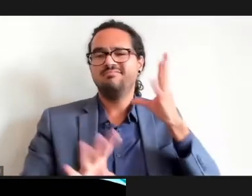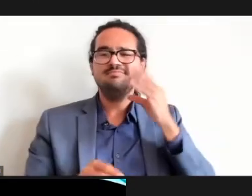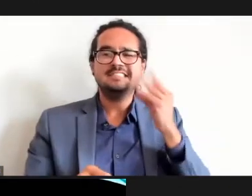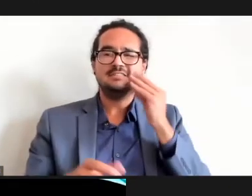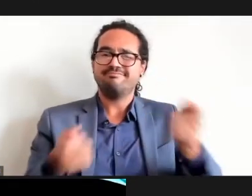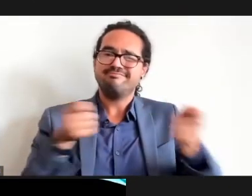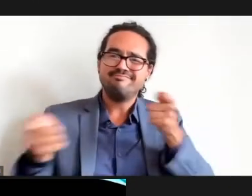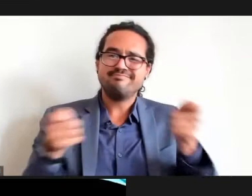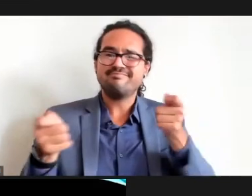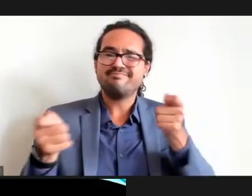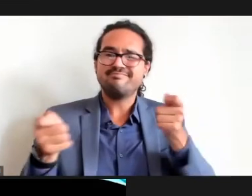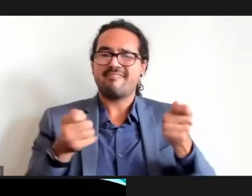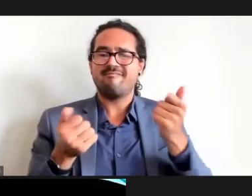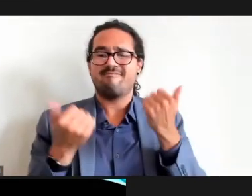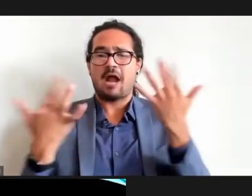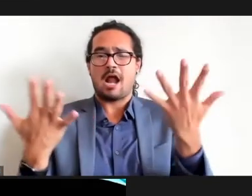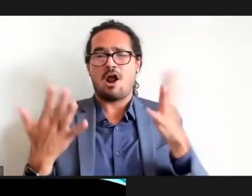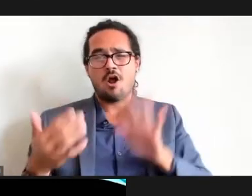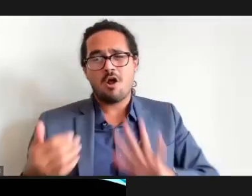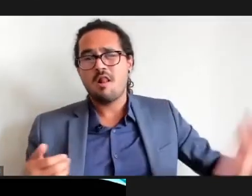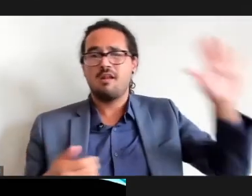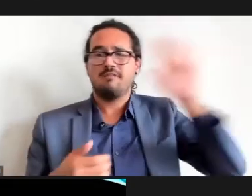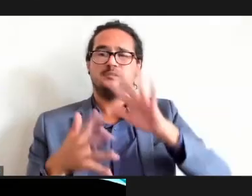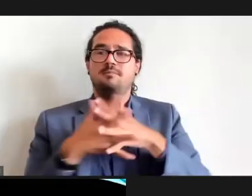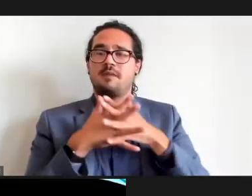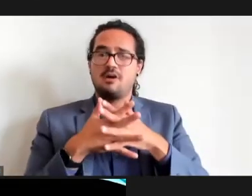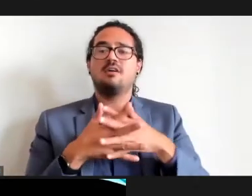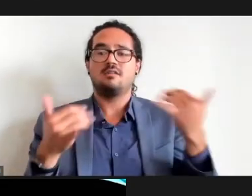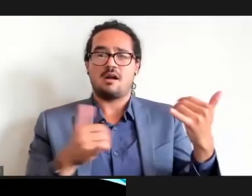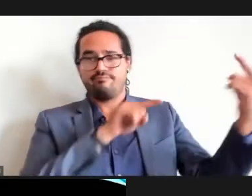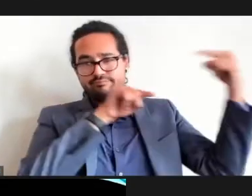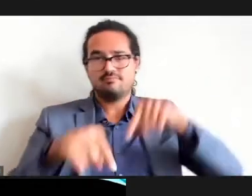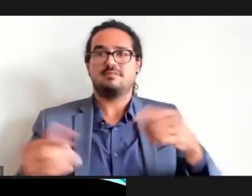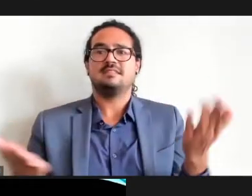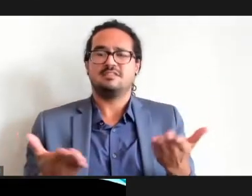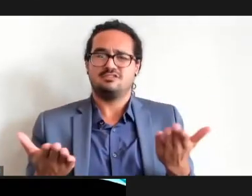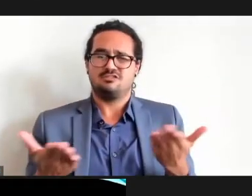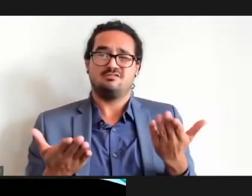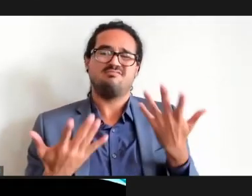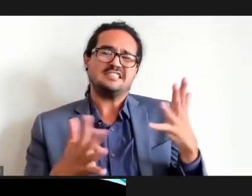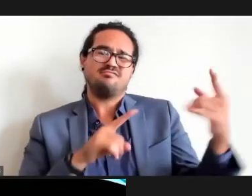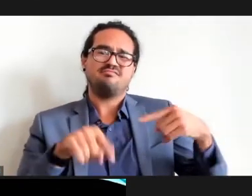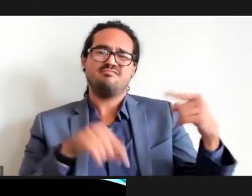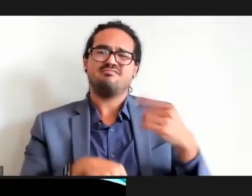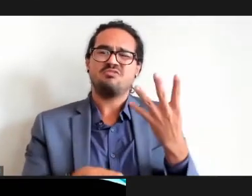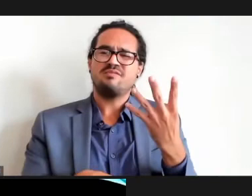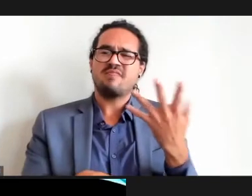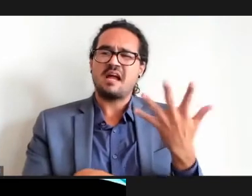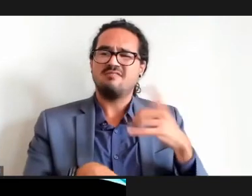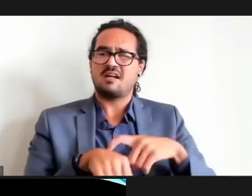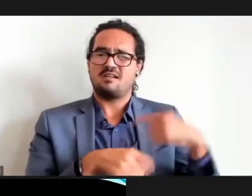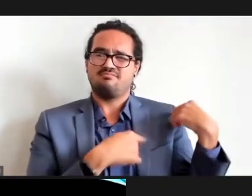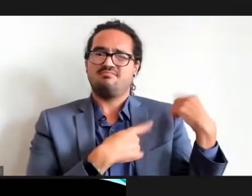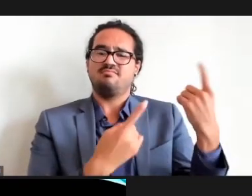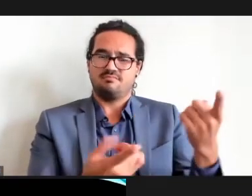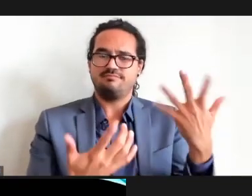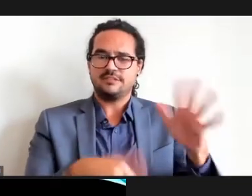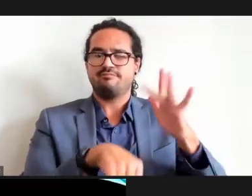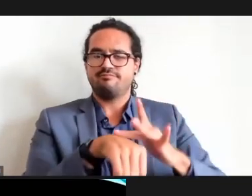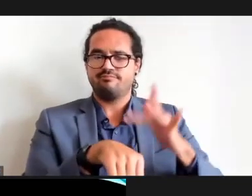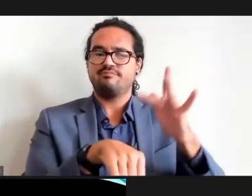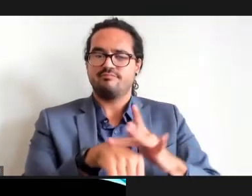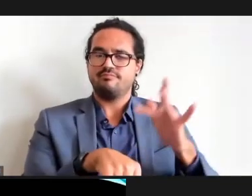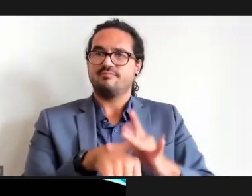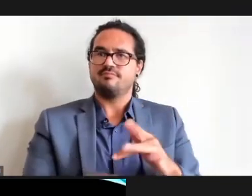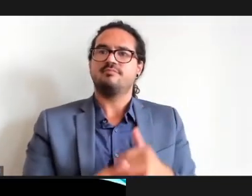in California 4 or 5 times over the past 10 years. So not exactly in this exact spot, but we do have experience